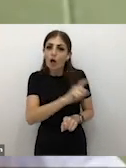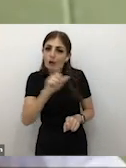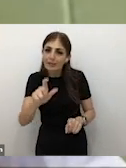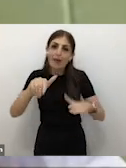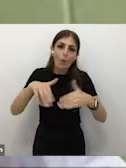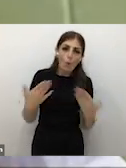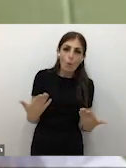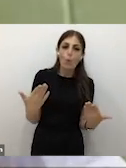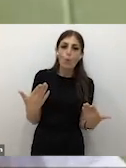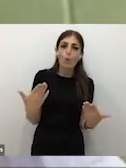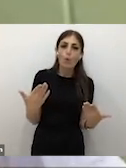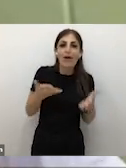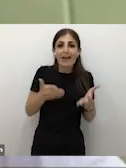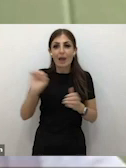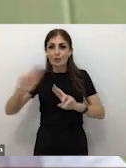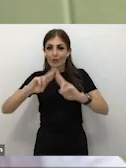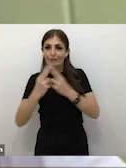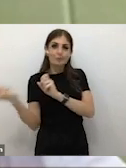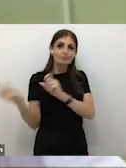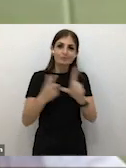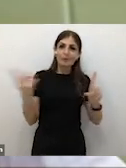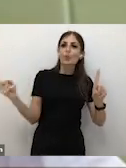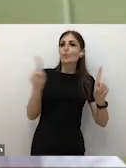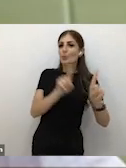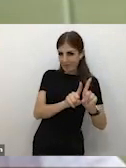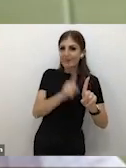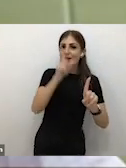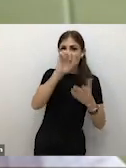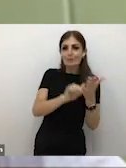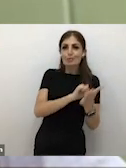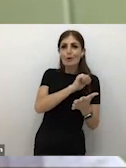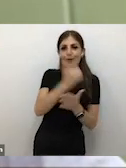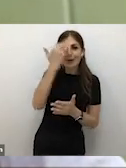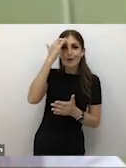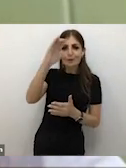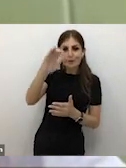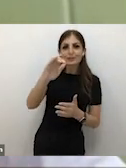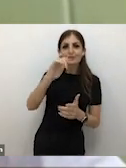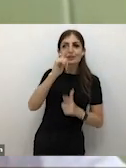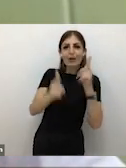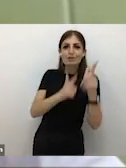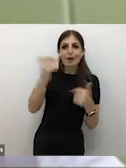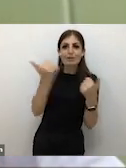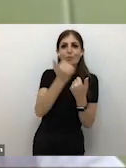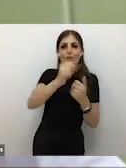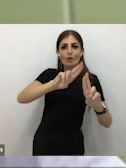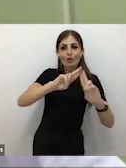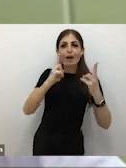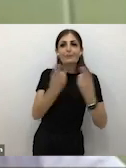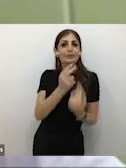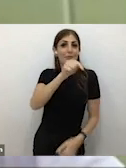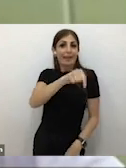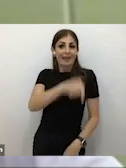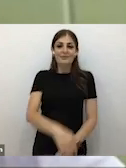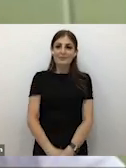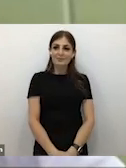or enabling your family to attend with you so that you can have appropriate accommodation and travel support for your family to be there with